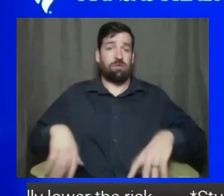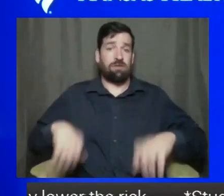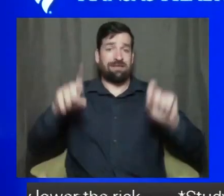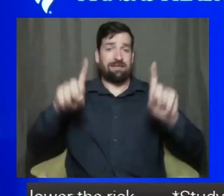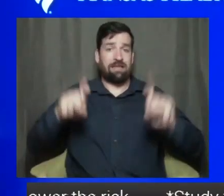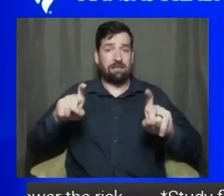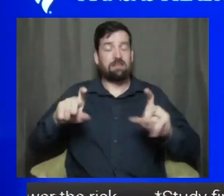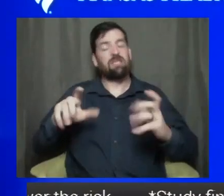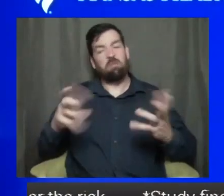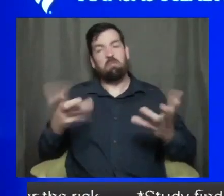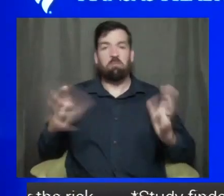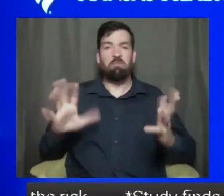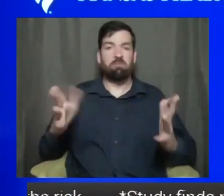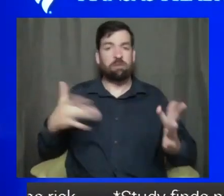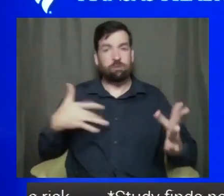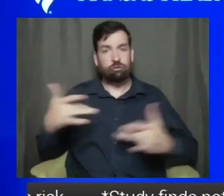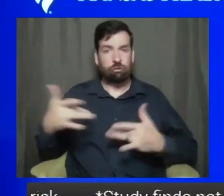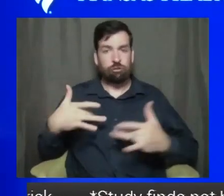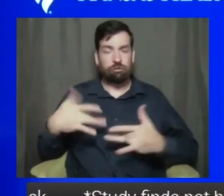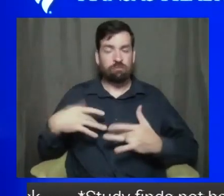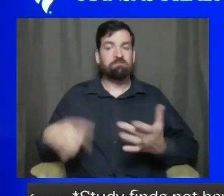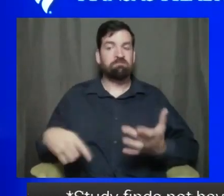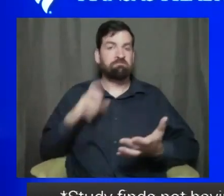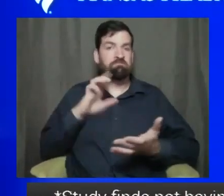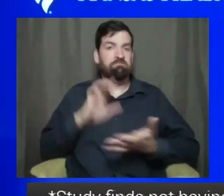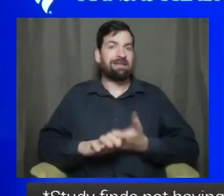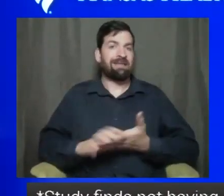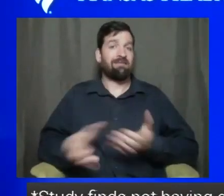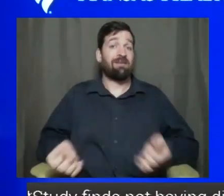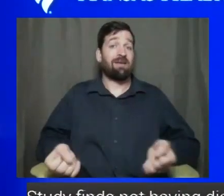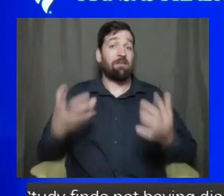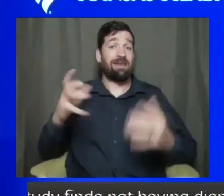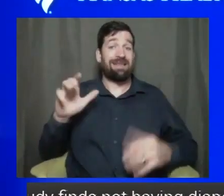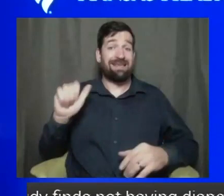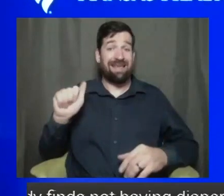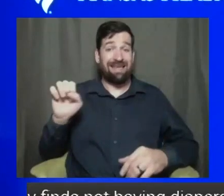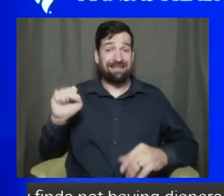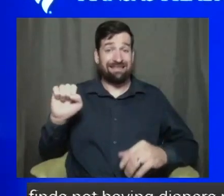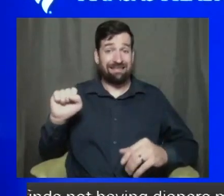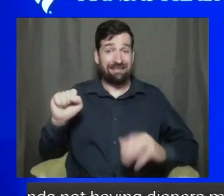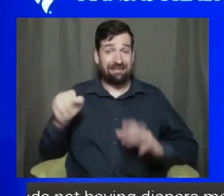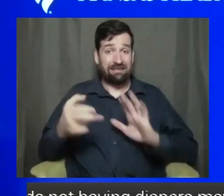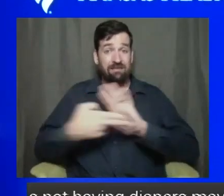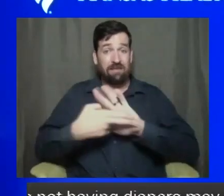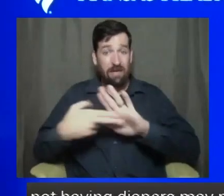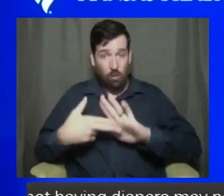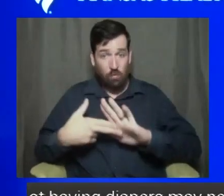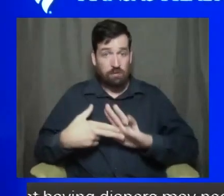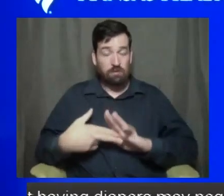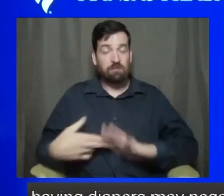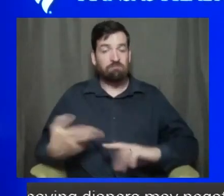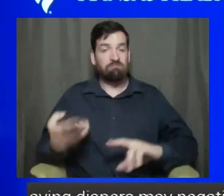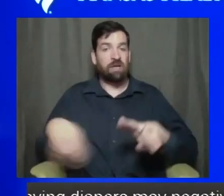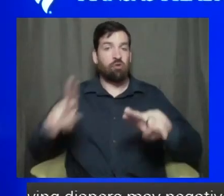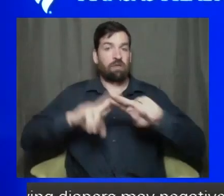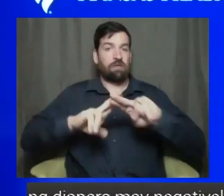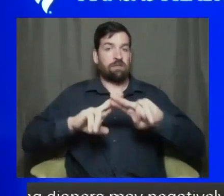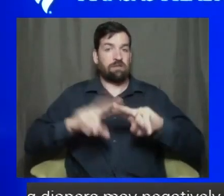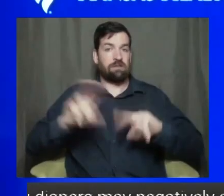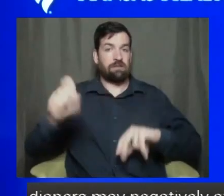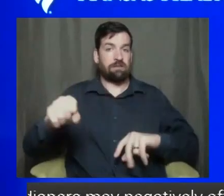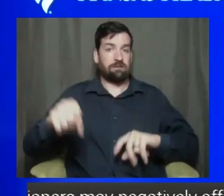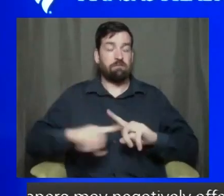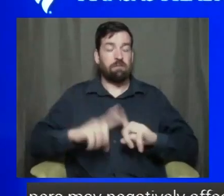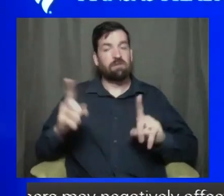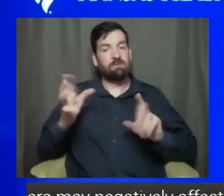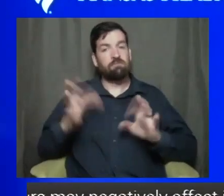concern. We have to believe that the number of cases that are diagnosed are going up. But again, it's important to, if you develop